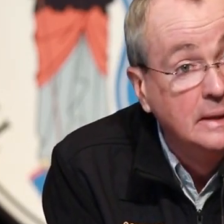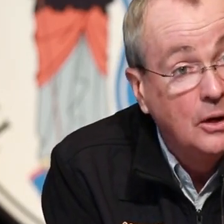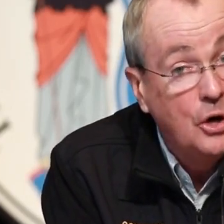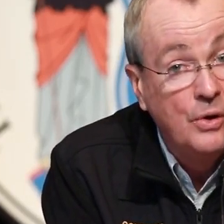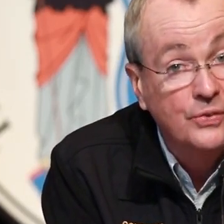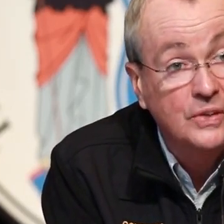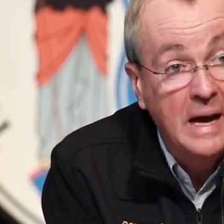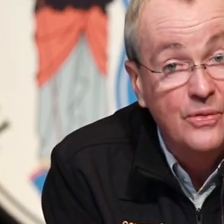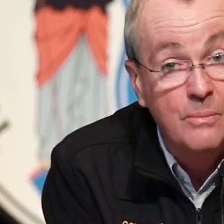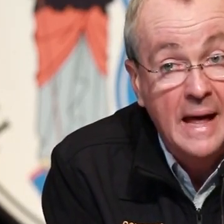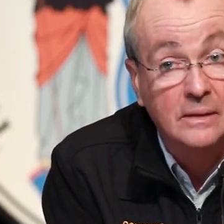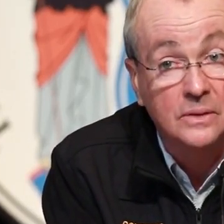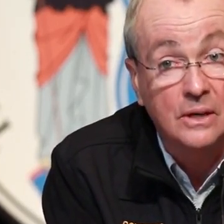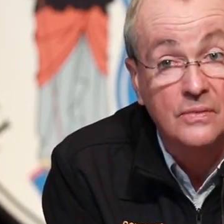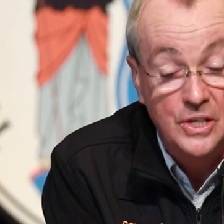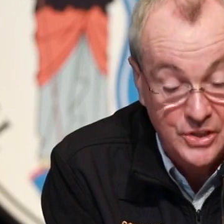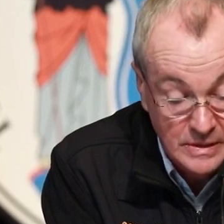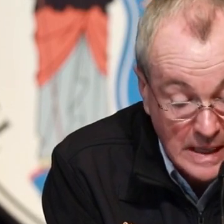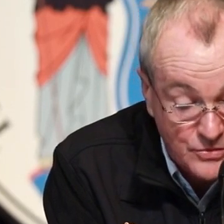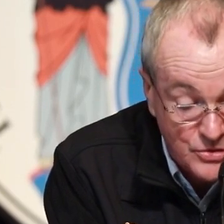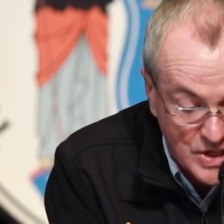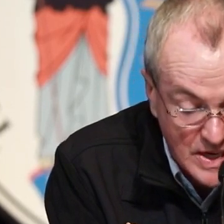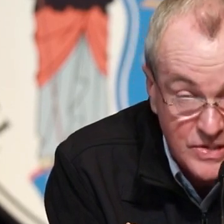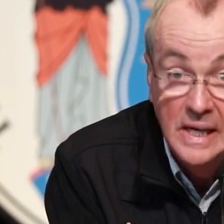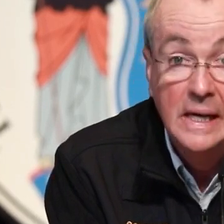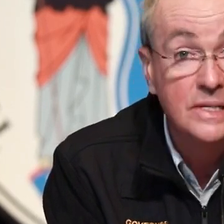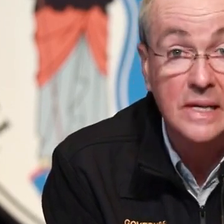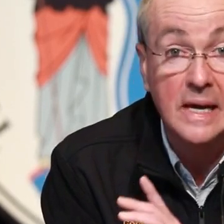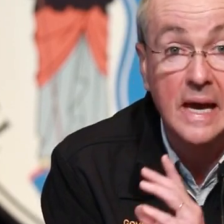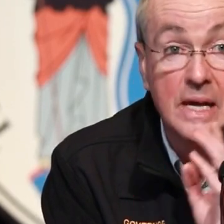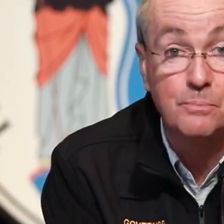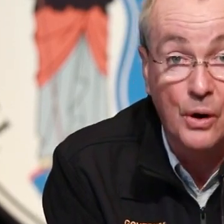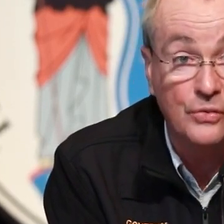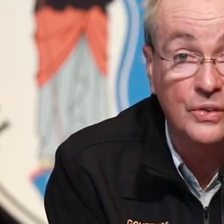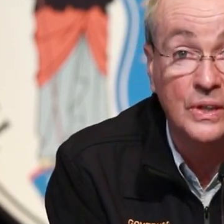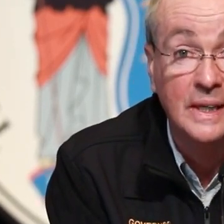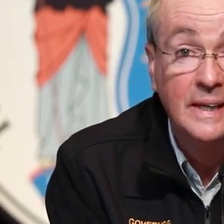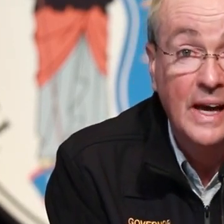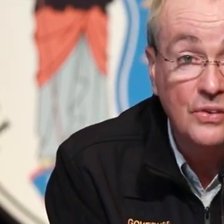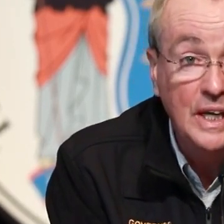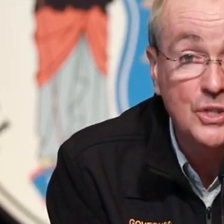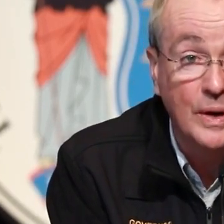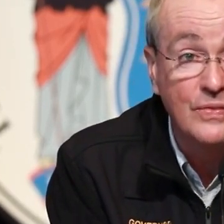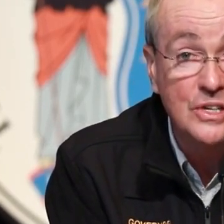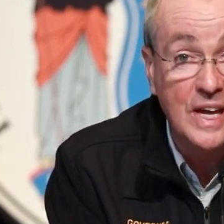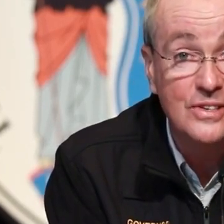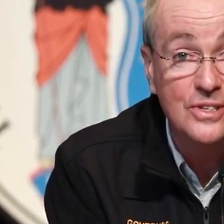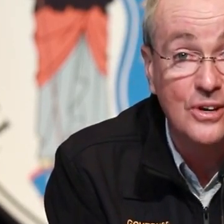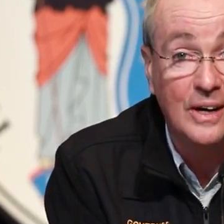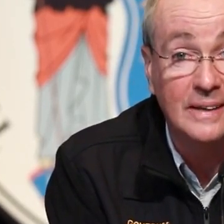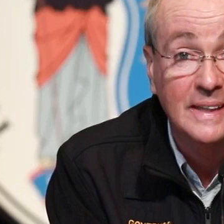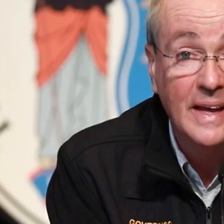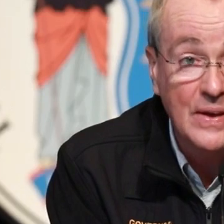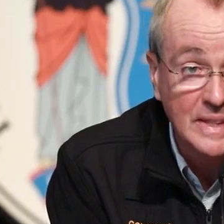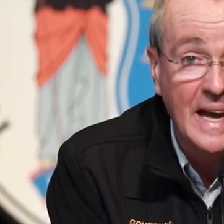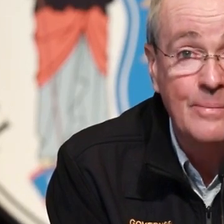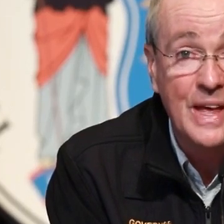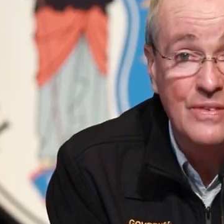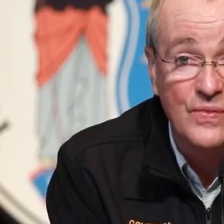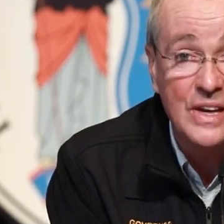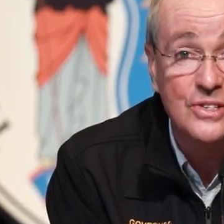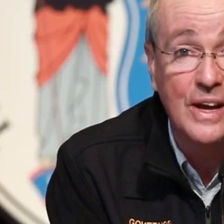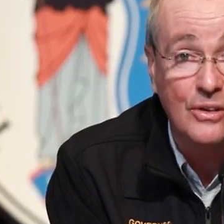literally almost a mathematical derivation exercise. As personal as each one of these cases are, they have a